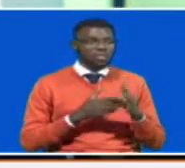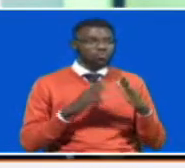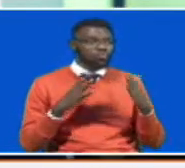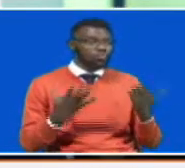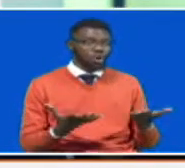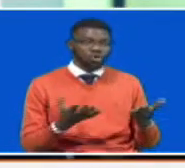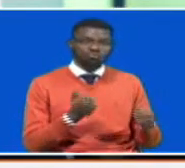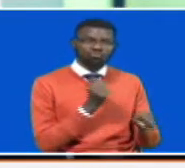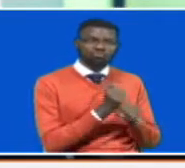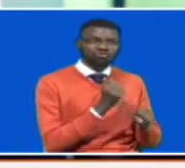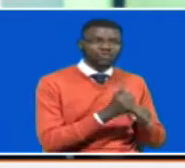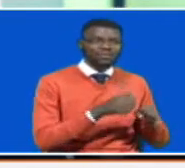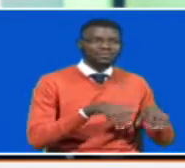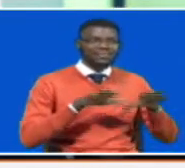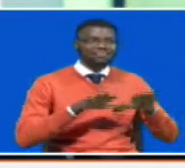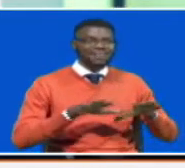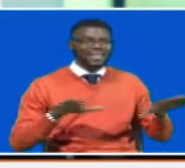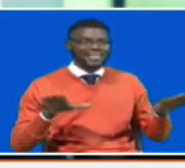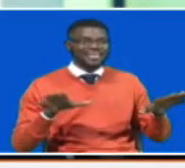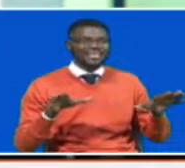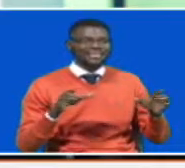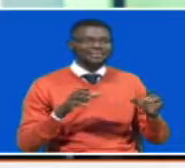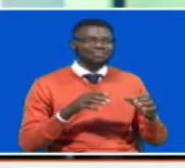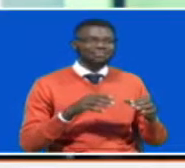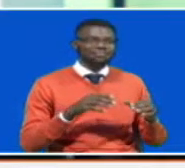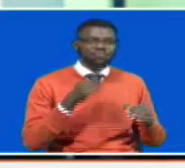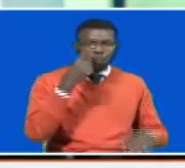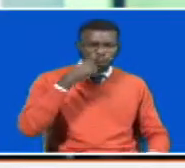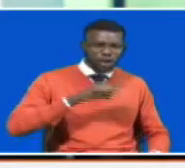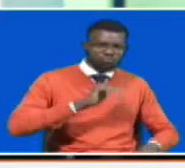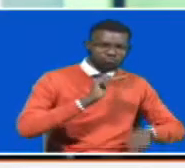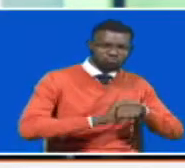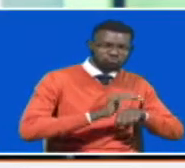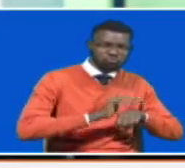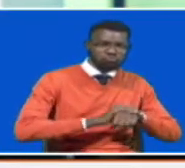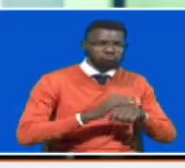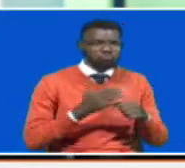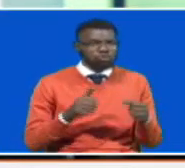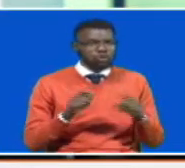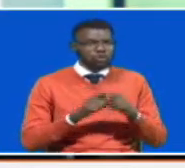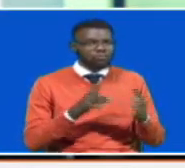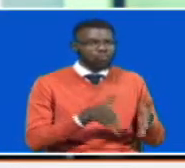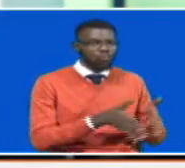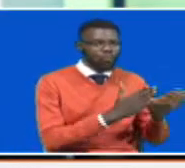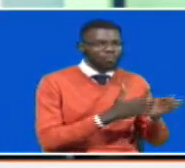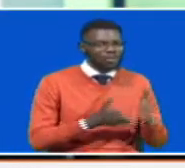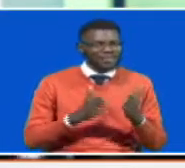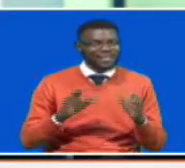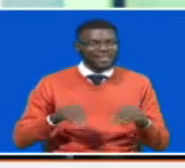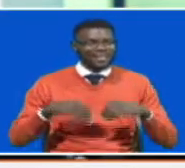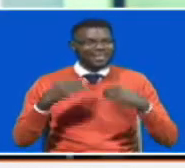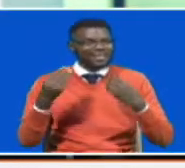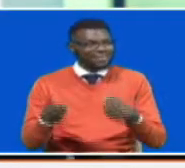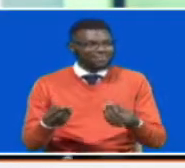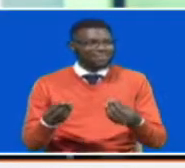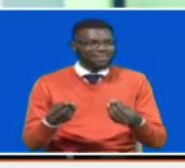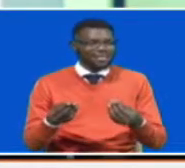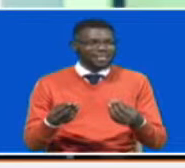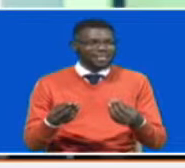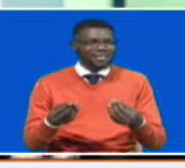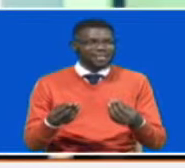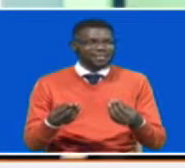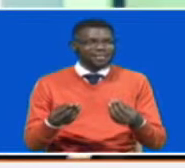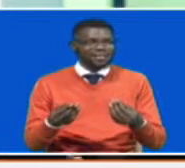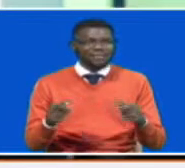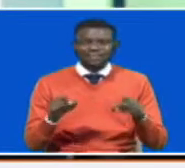on the labor market. Will proper policy framework and opportunity creation give a soft landing for